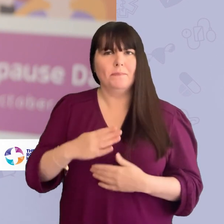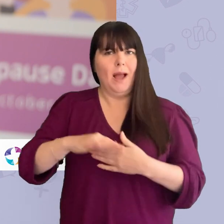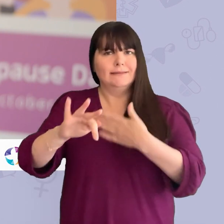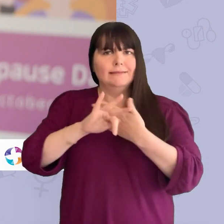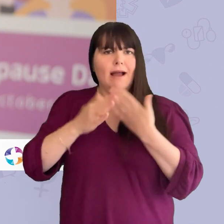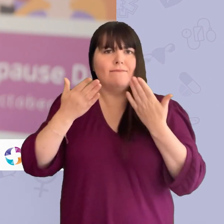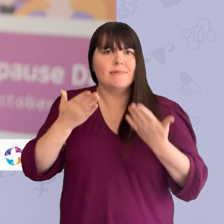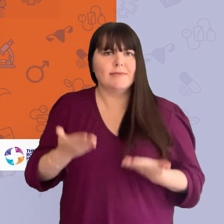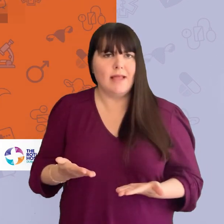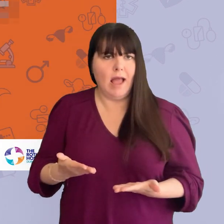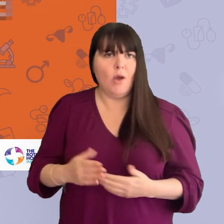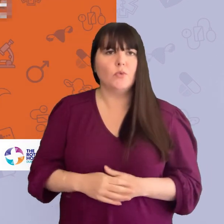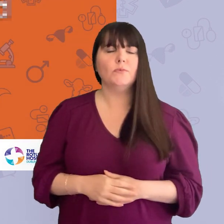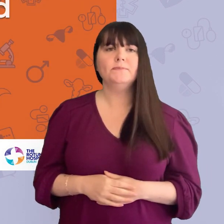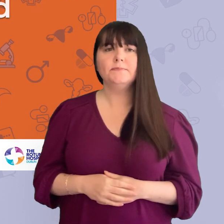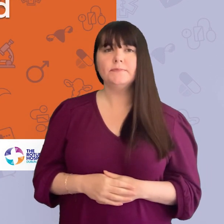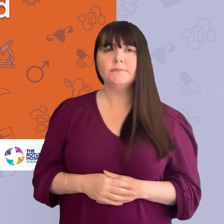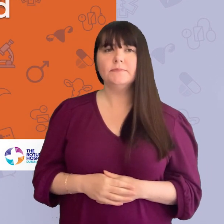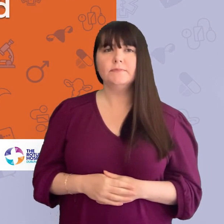more widespread.